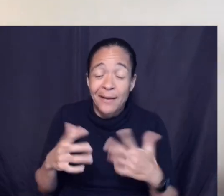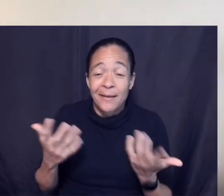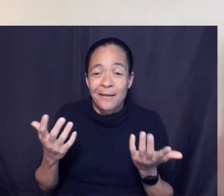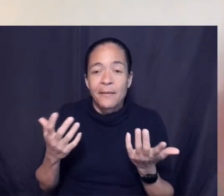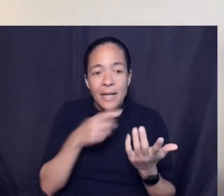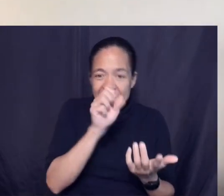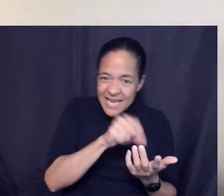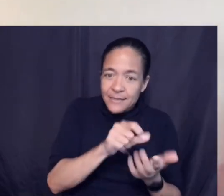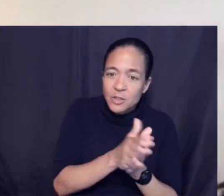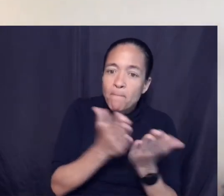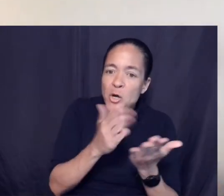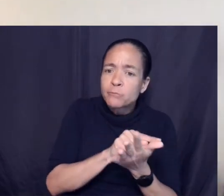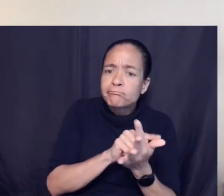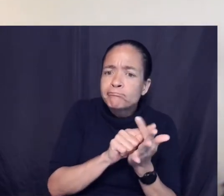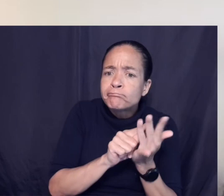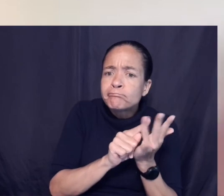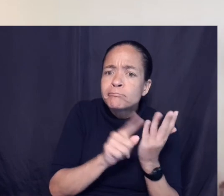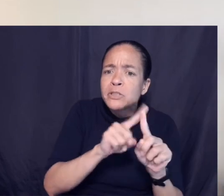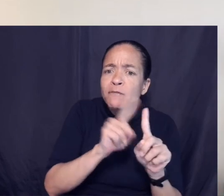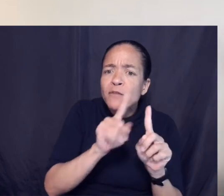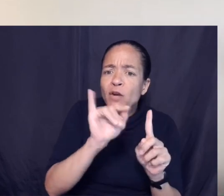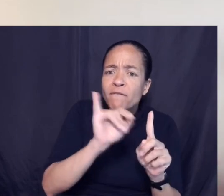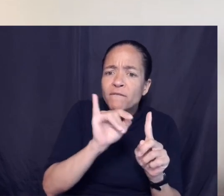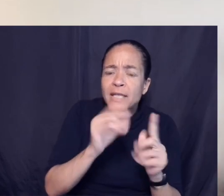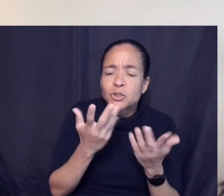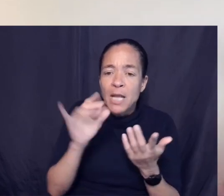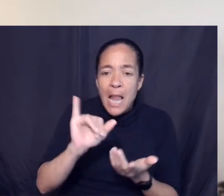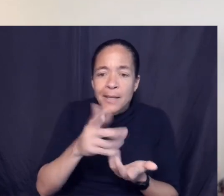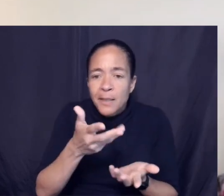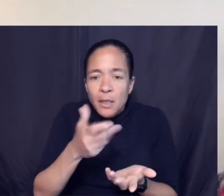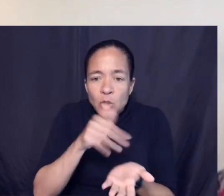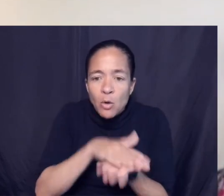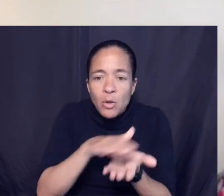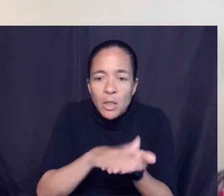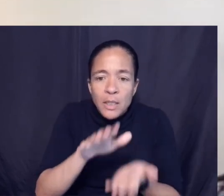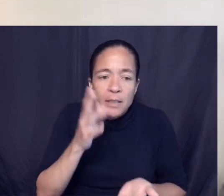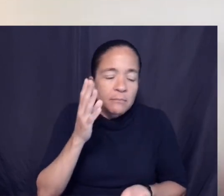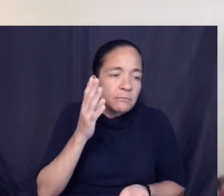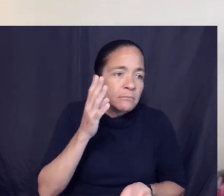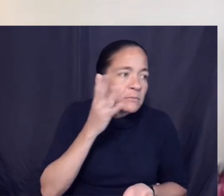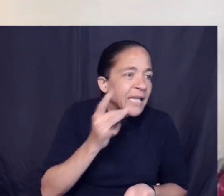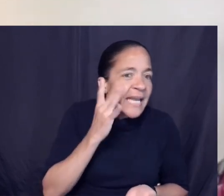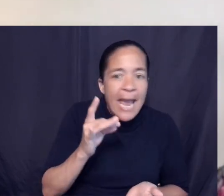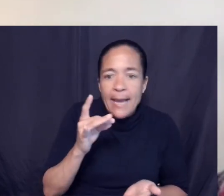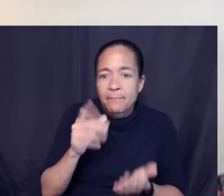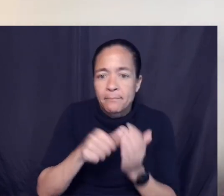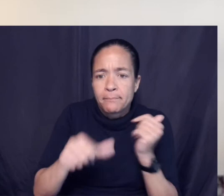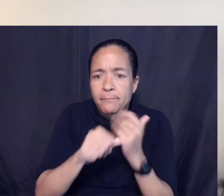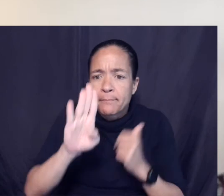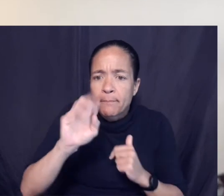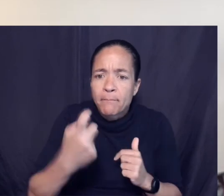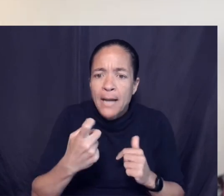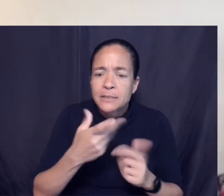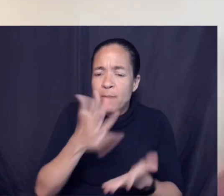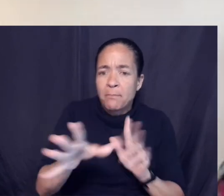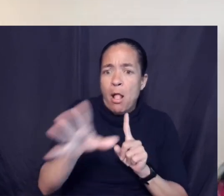that here they talk about all these other infections that are way less common, like don't clean your cat's litter box because you might get toxo.